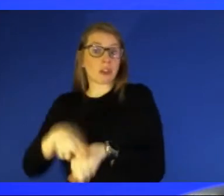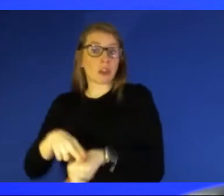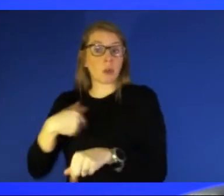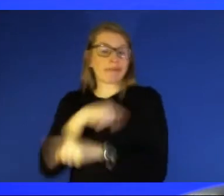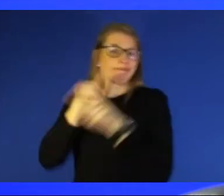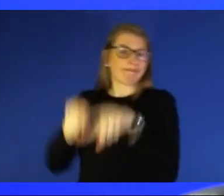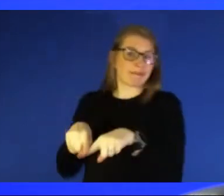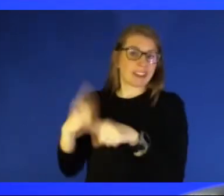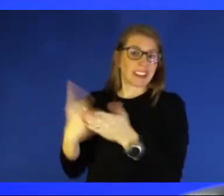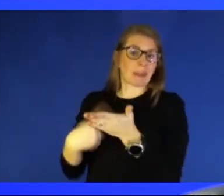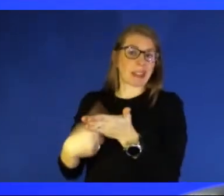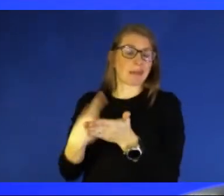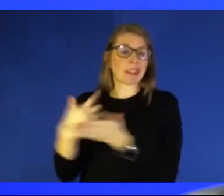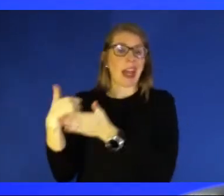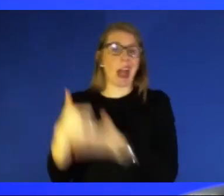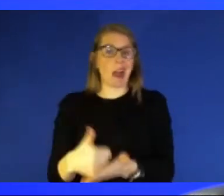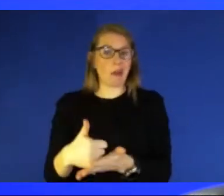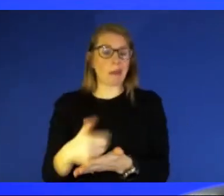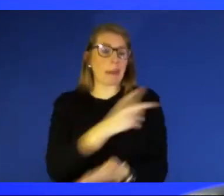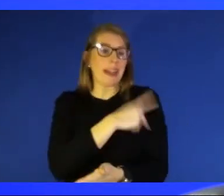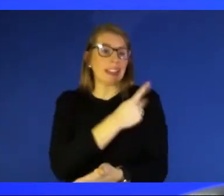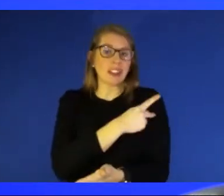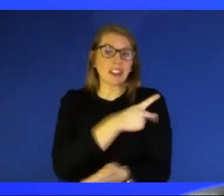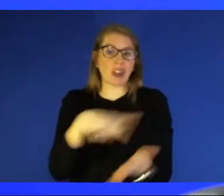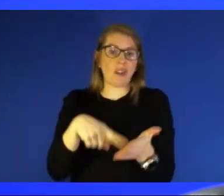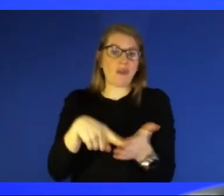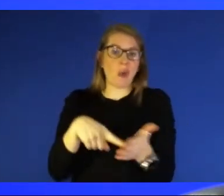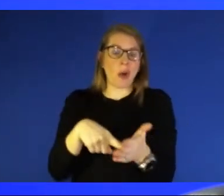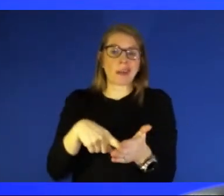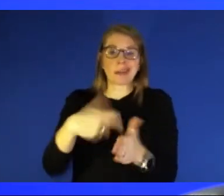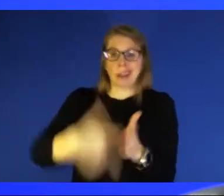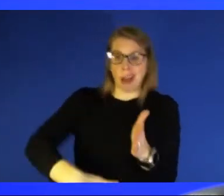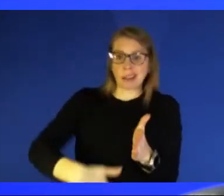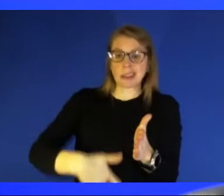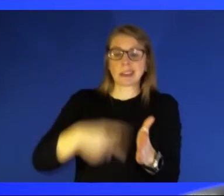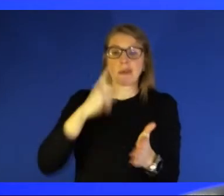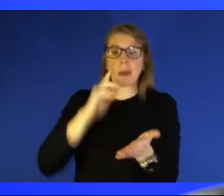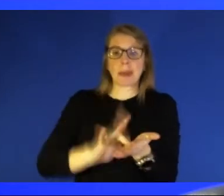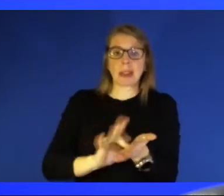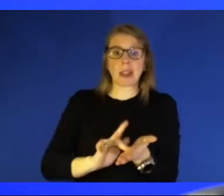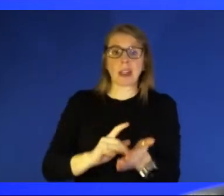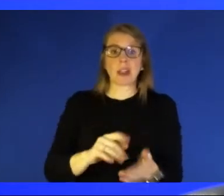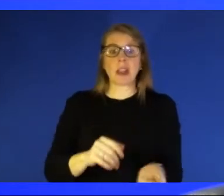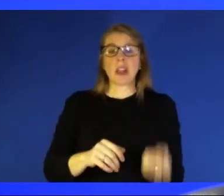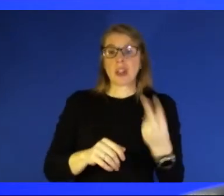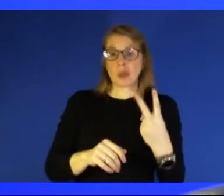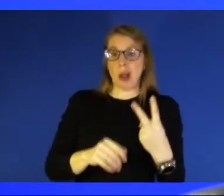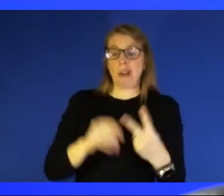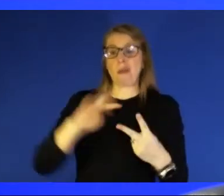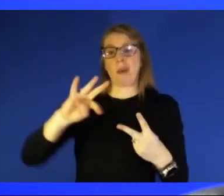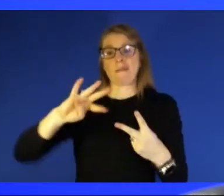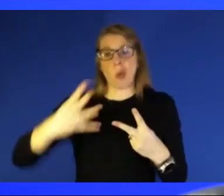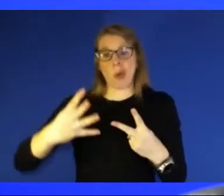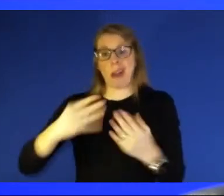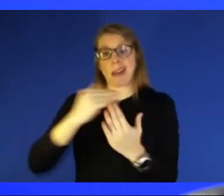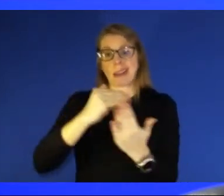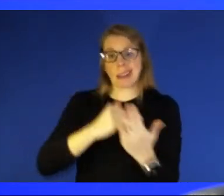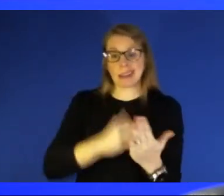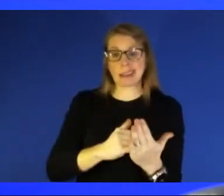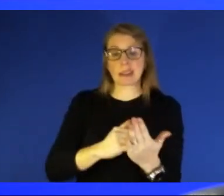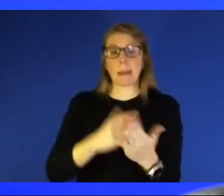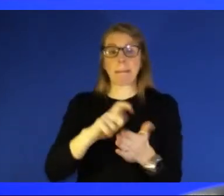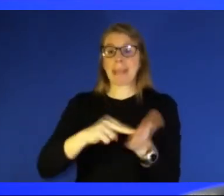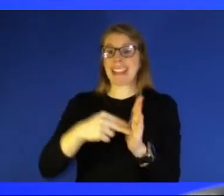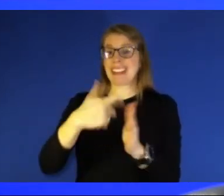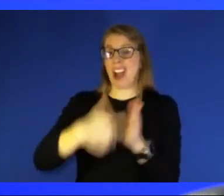sometimes to help patients afford costs. There are $4 and $12 lists at most pharmacies, which can offer a reduced cost for